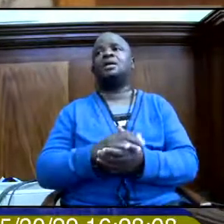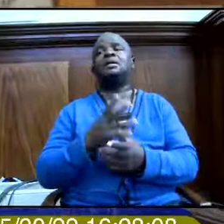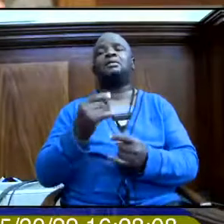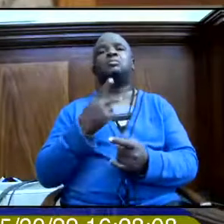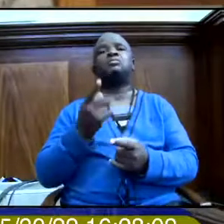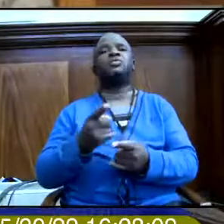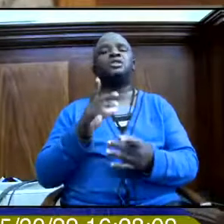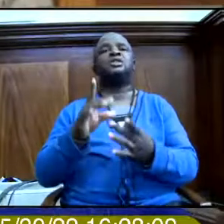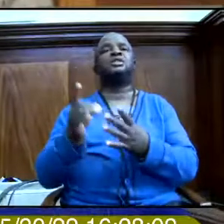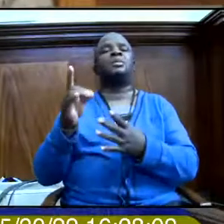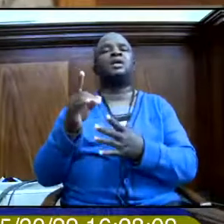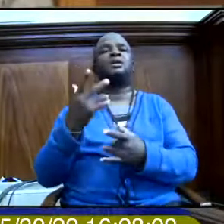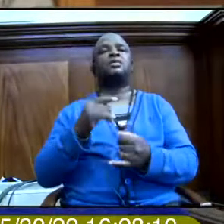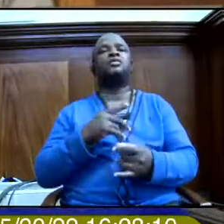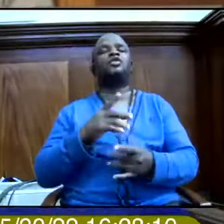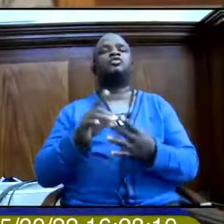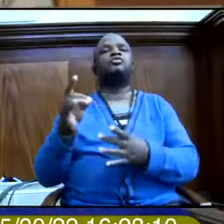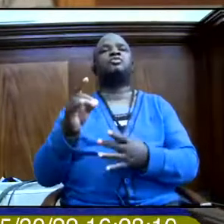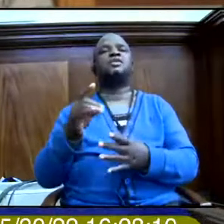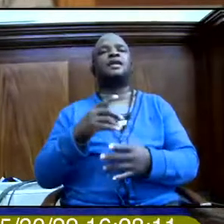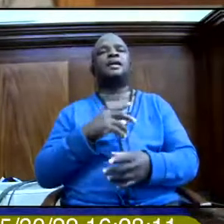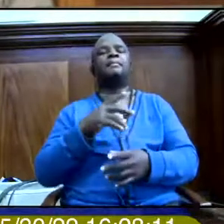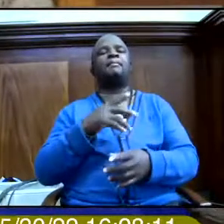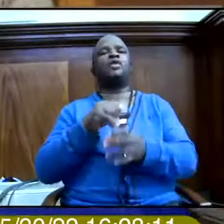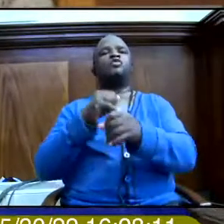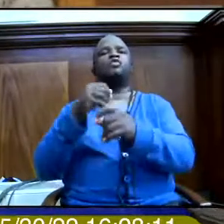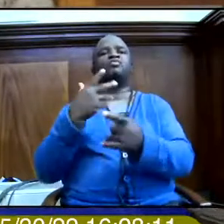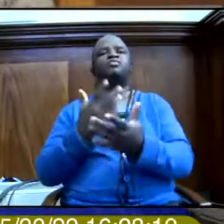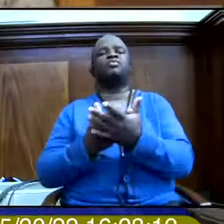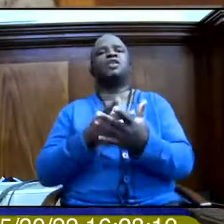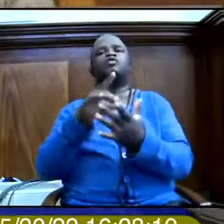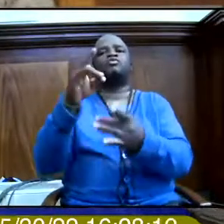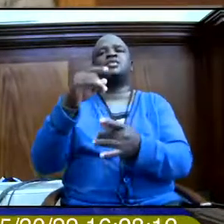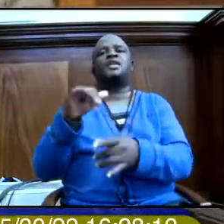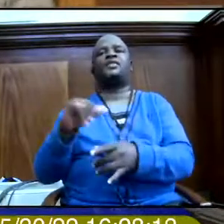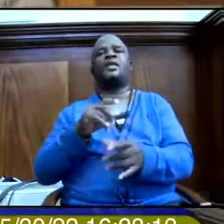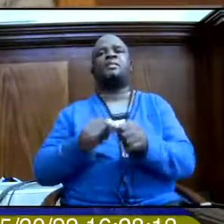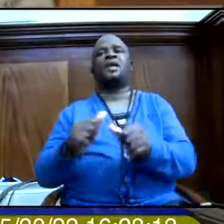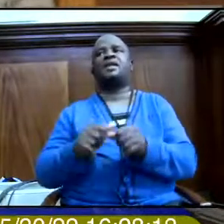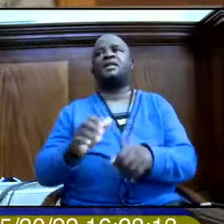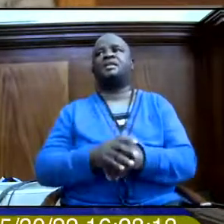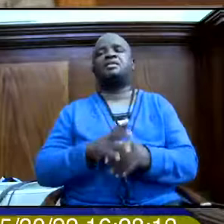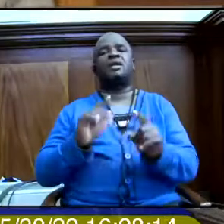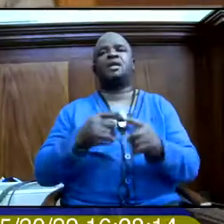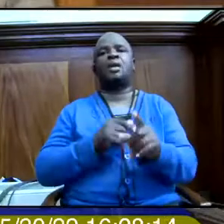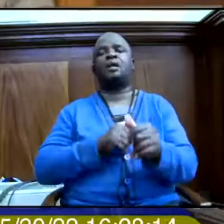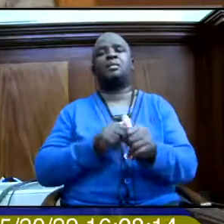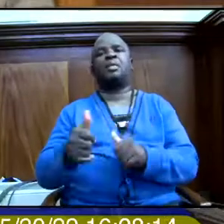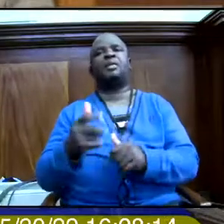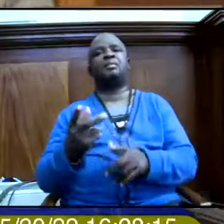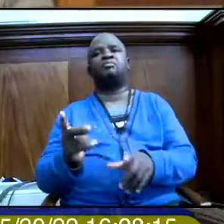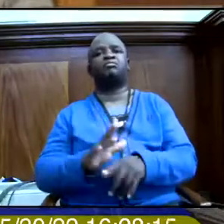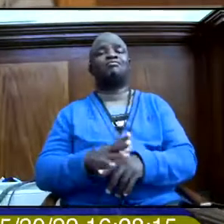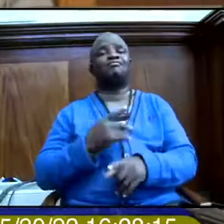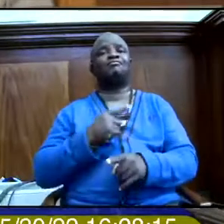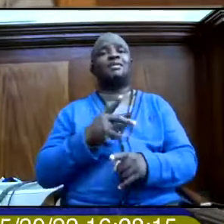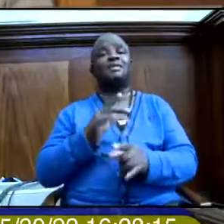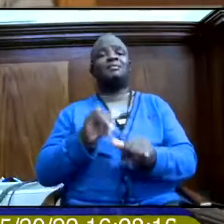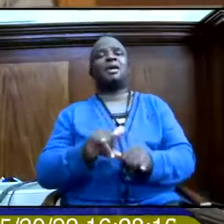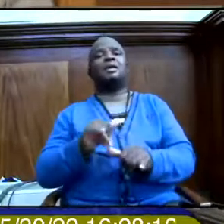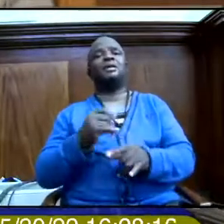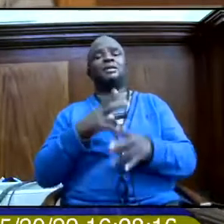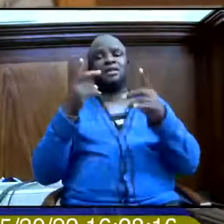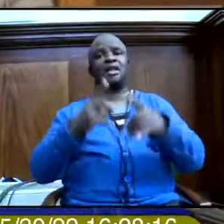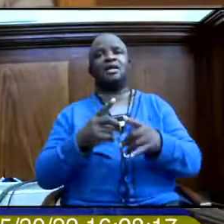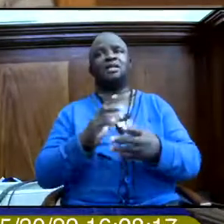choosing which one to fall into you can't avoid them you just have to pack a little bit and